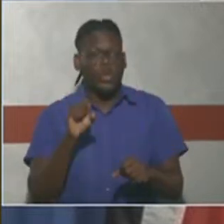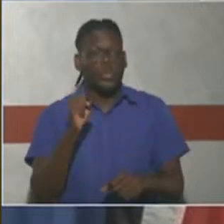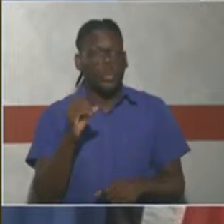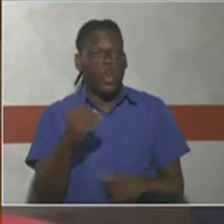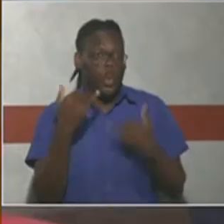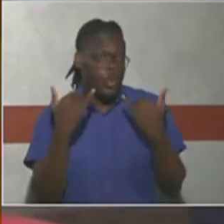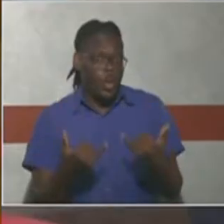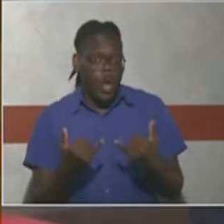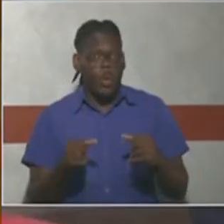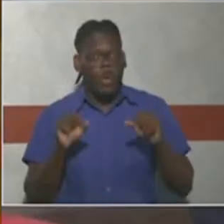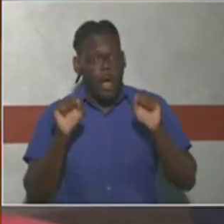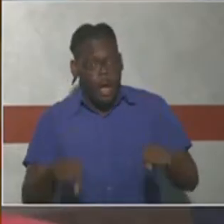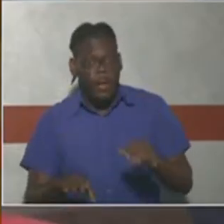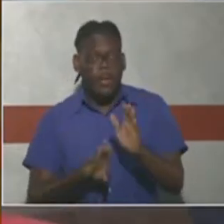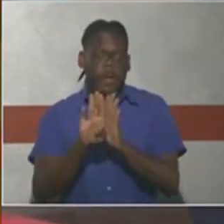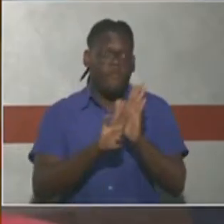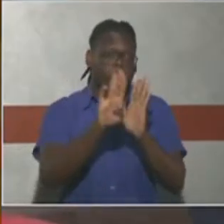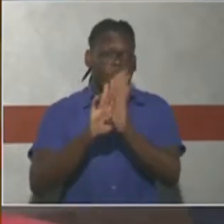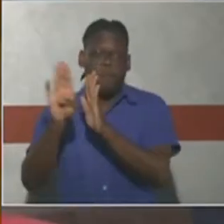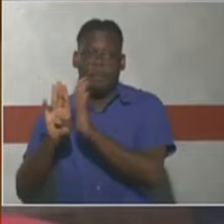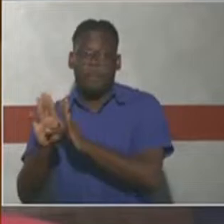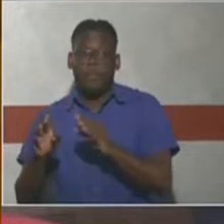On the other side,